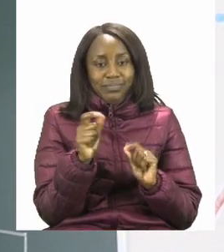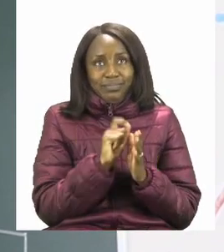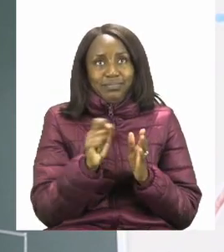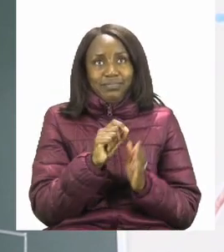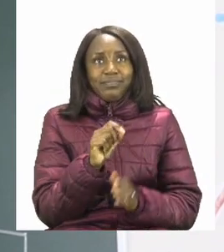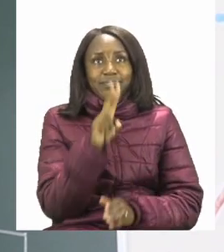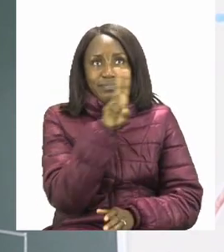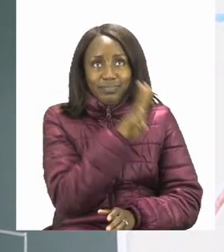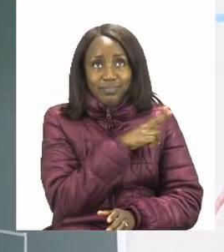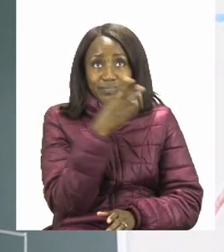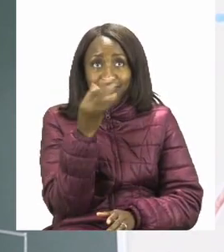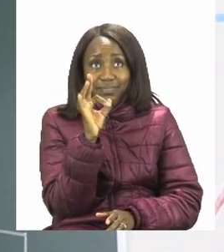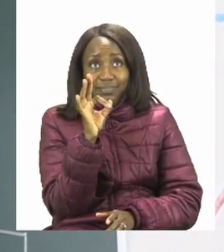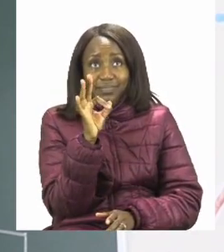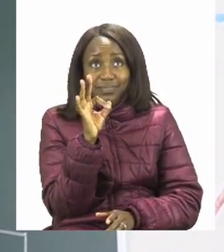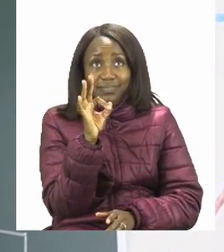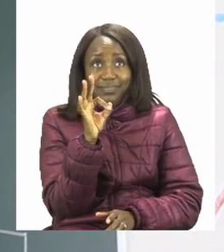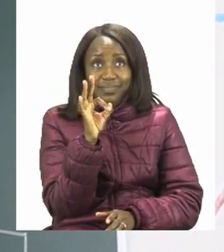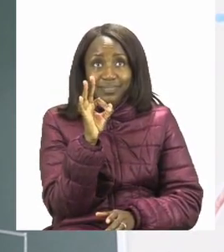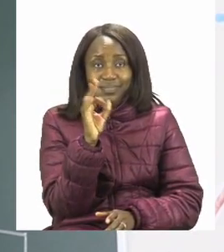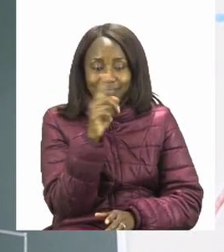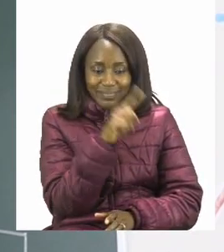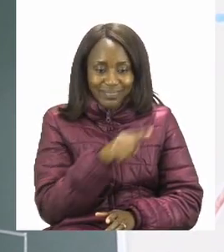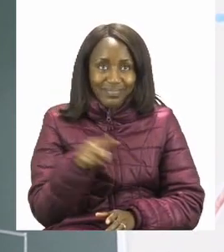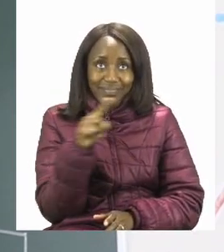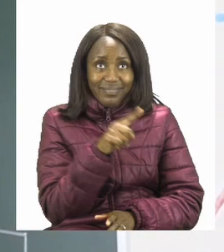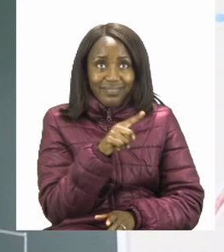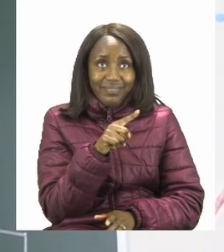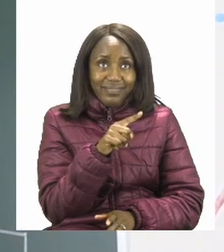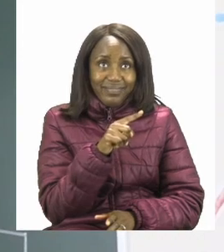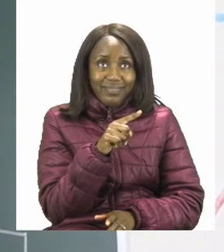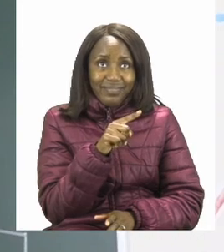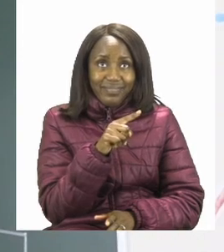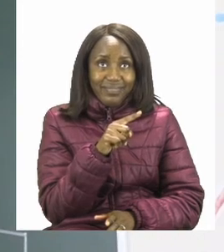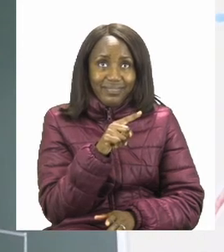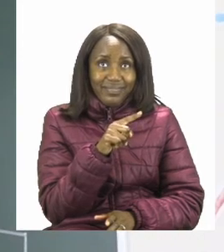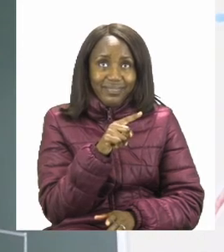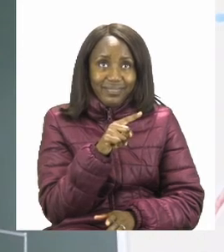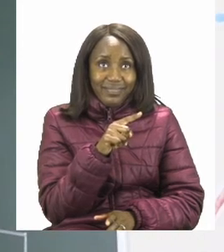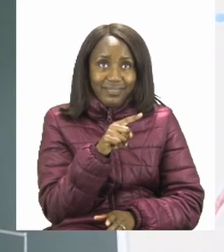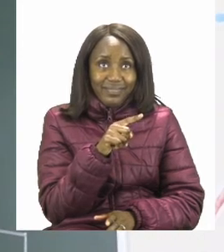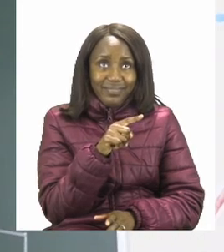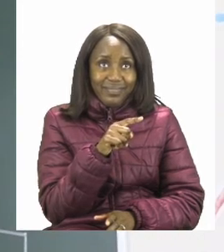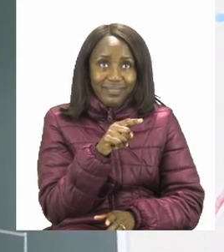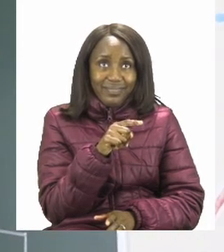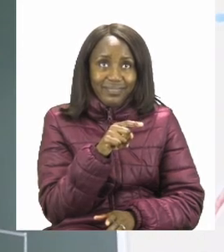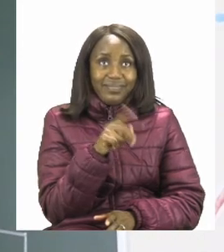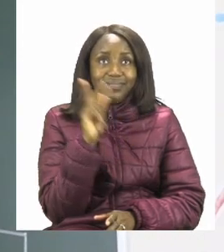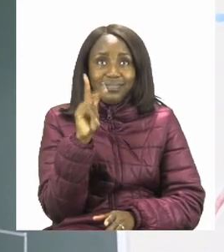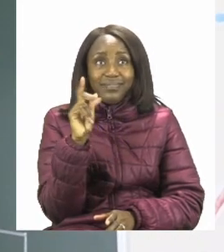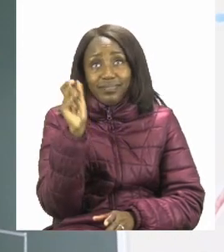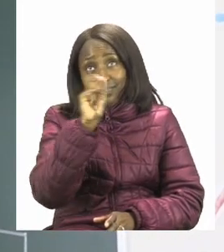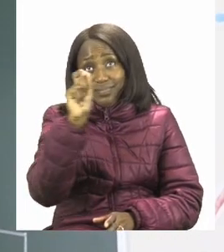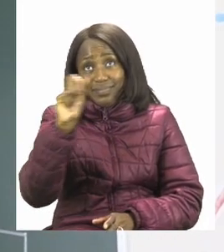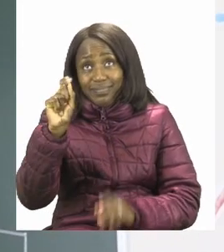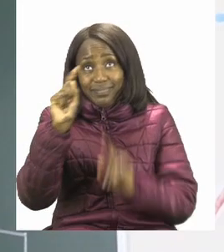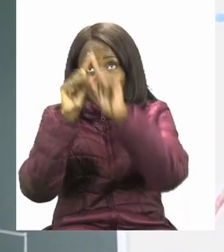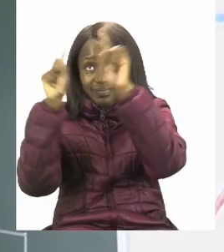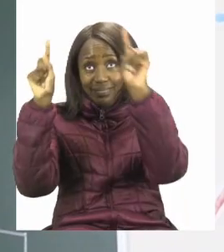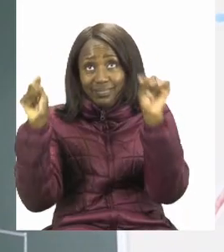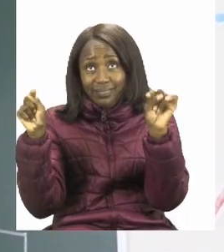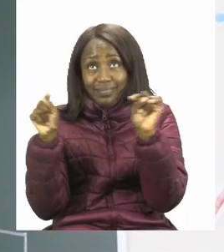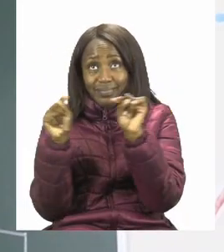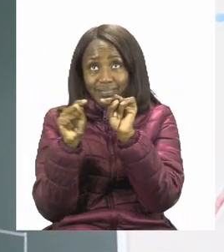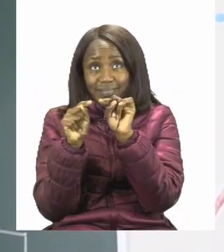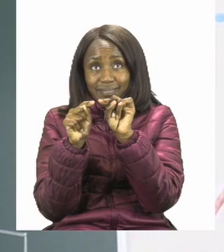answer is 29. So we're going to circle our 29 and then we're going to